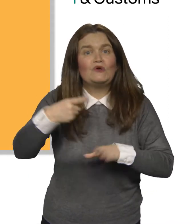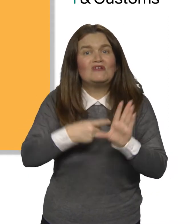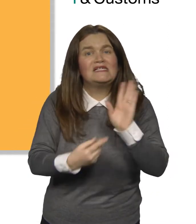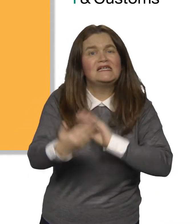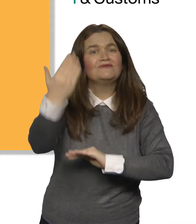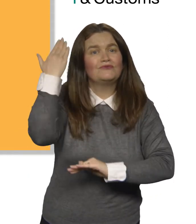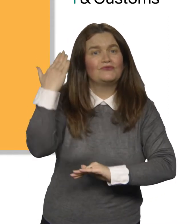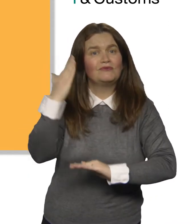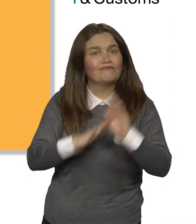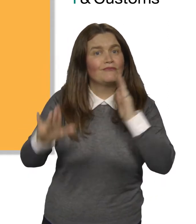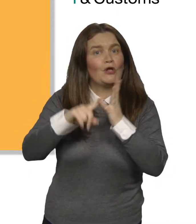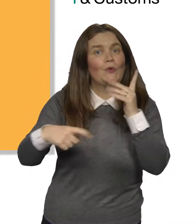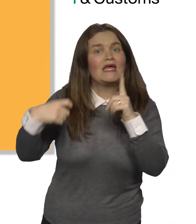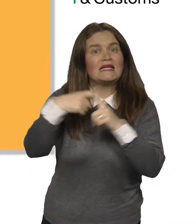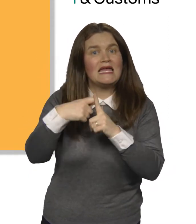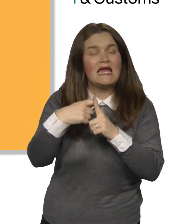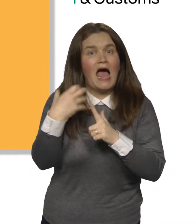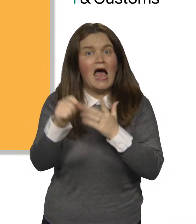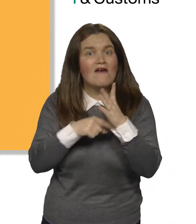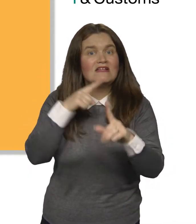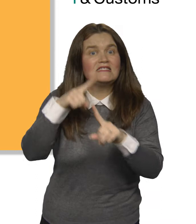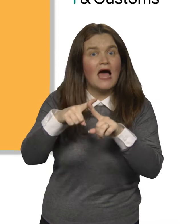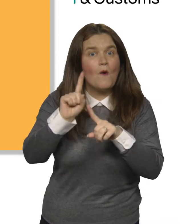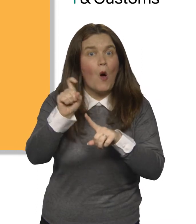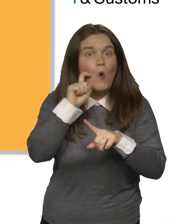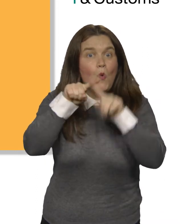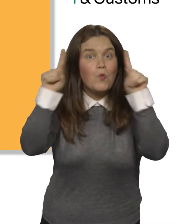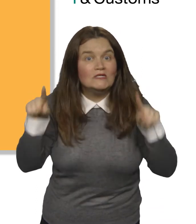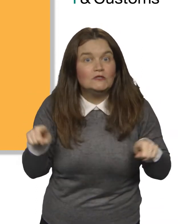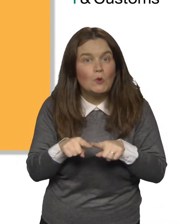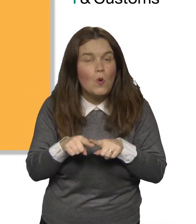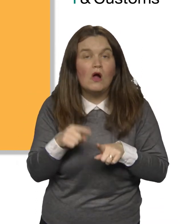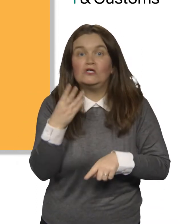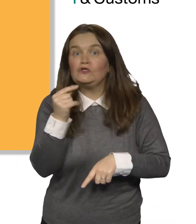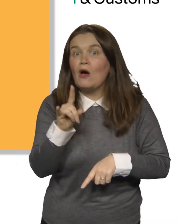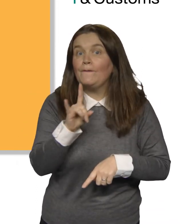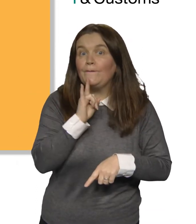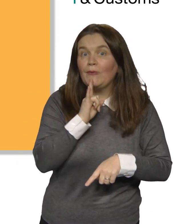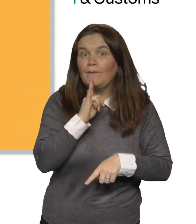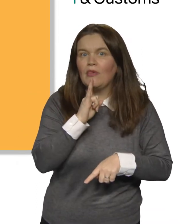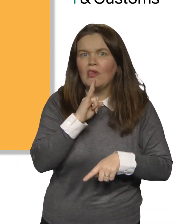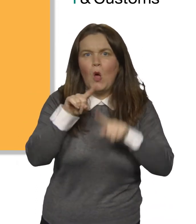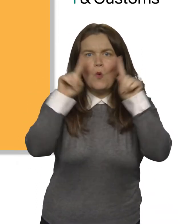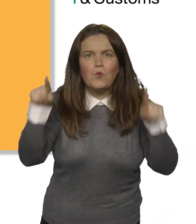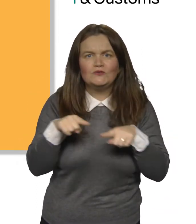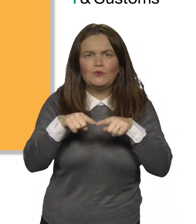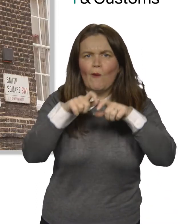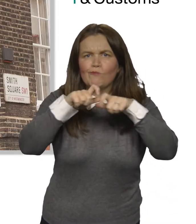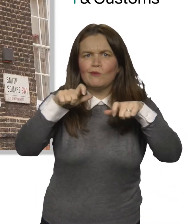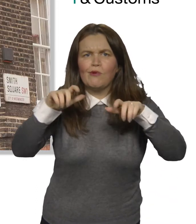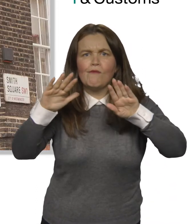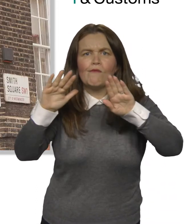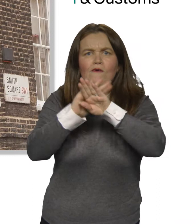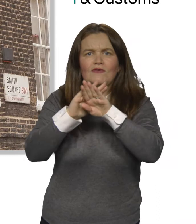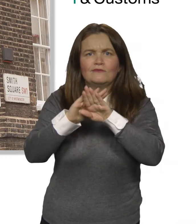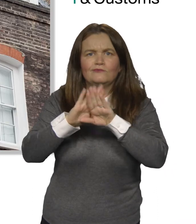the UK, there was a tax on windows. Some people bricked up their windows to avoid paying the tax, and